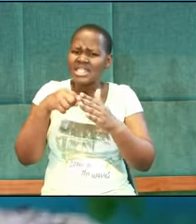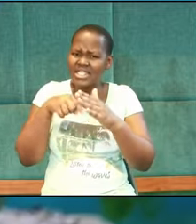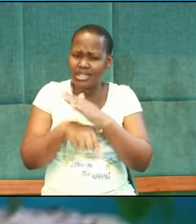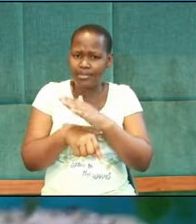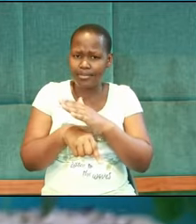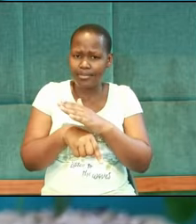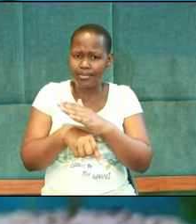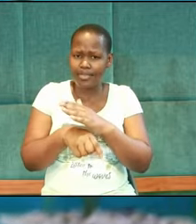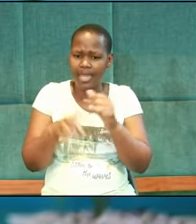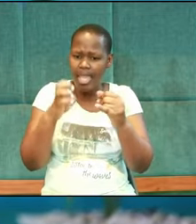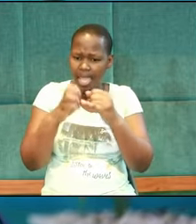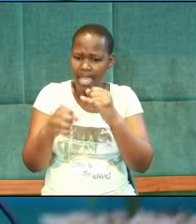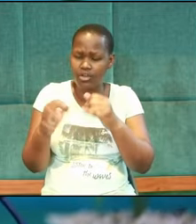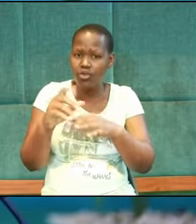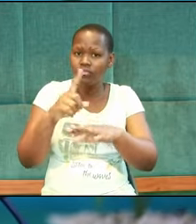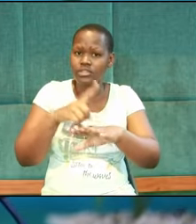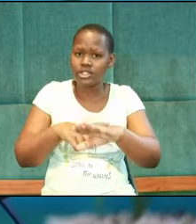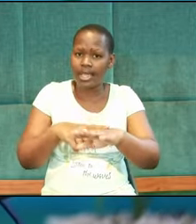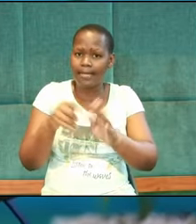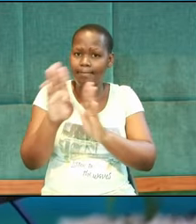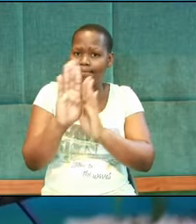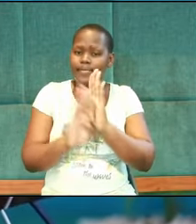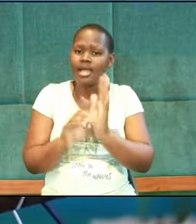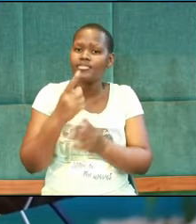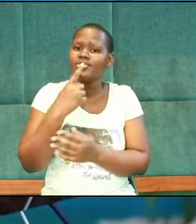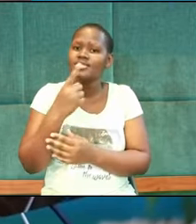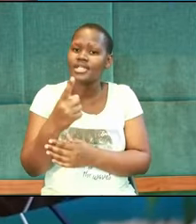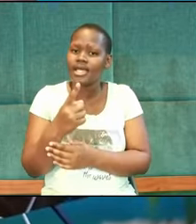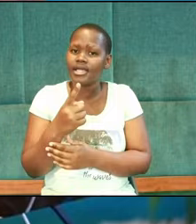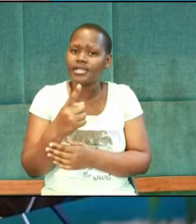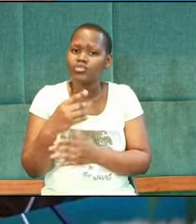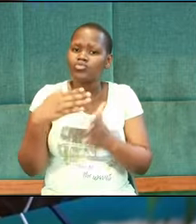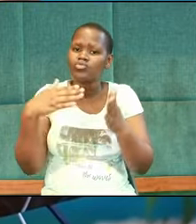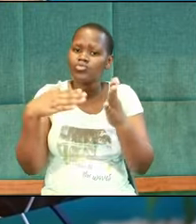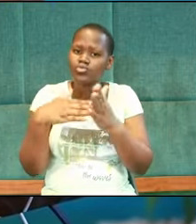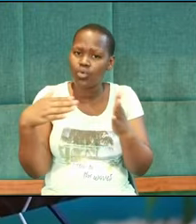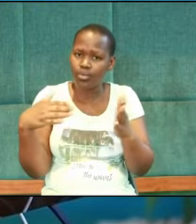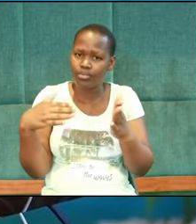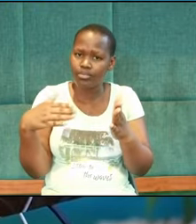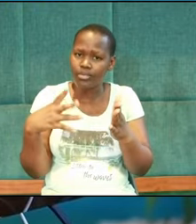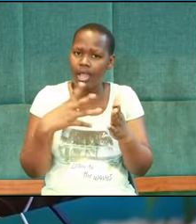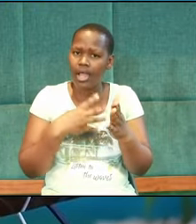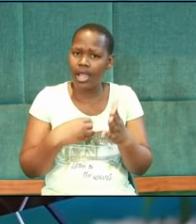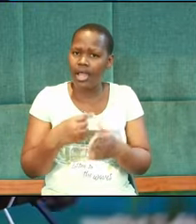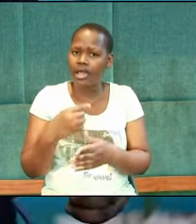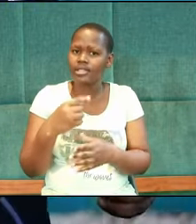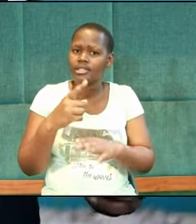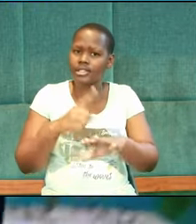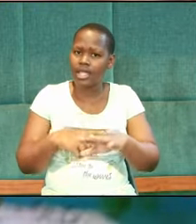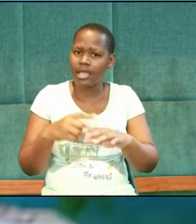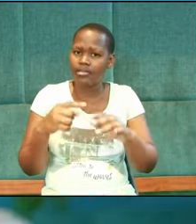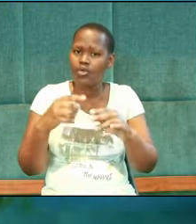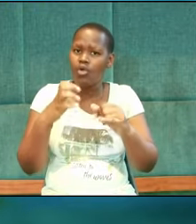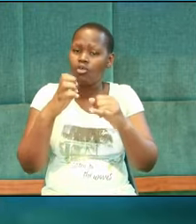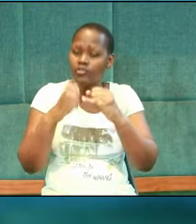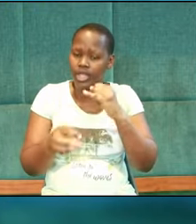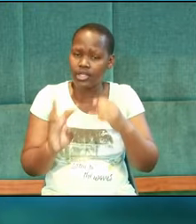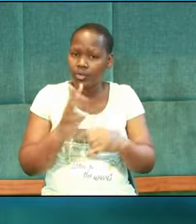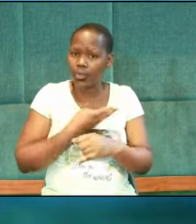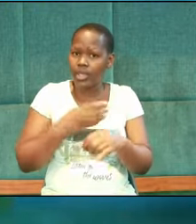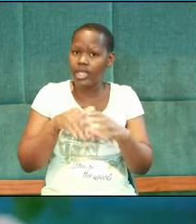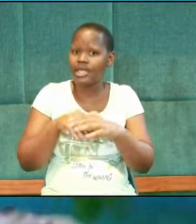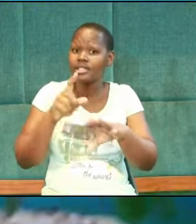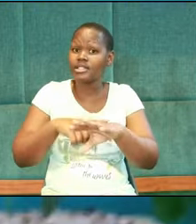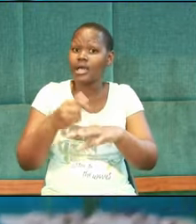of time. The Bible says, shut up the words of the scroll until the time of the end. We are in the time of the